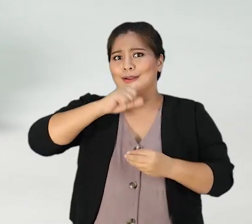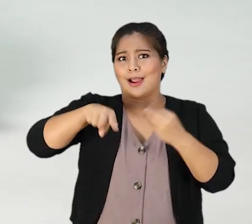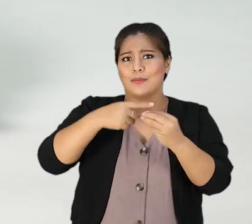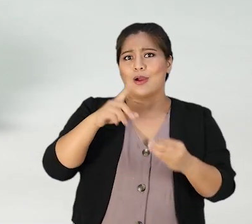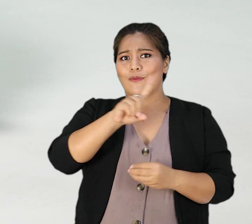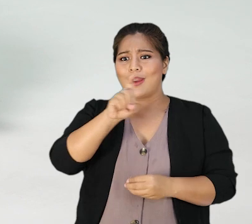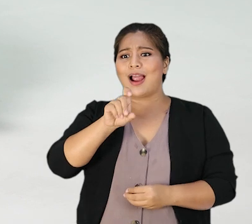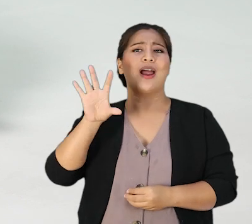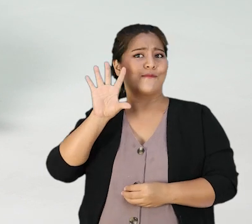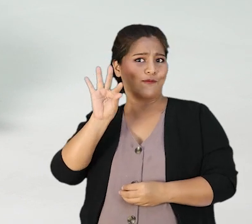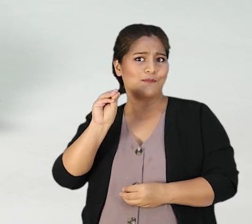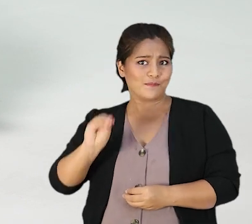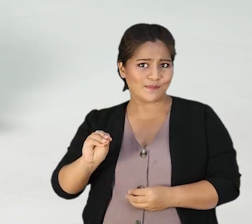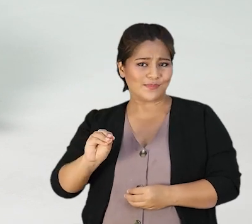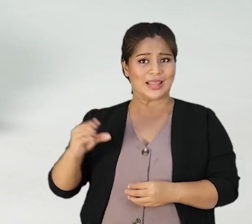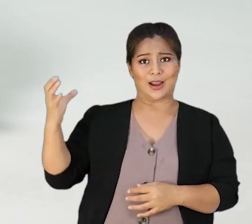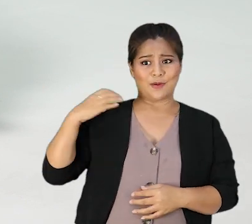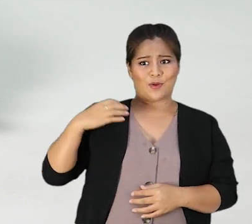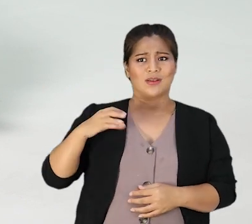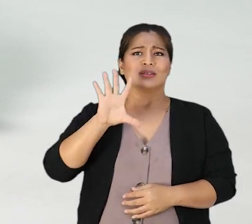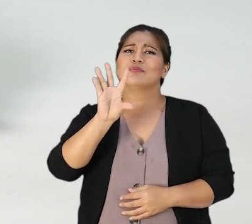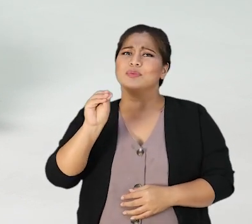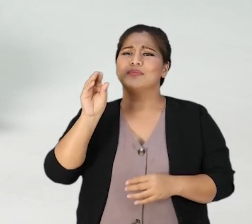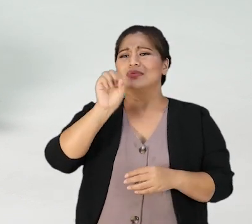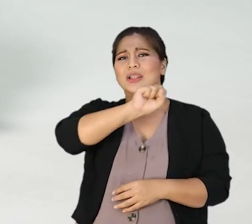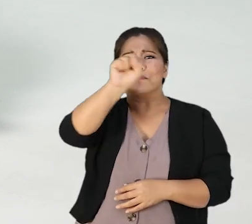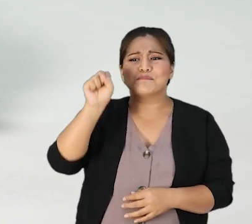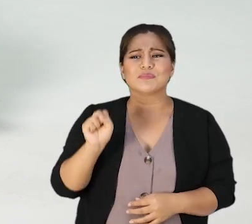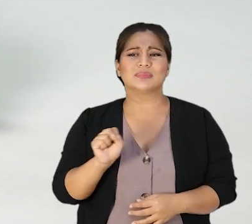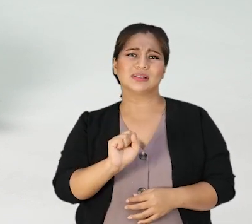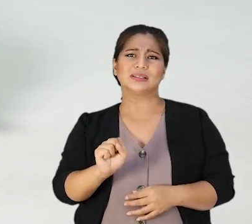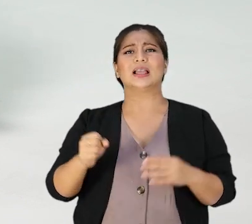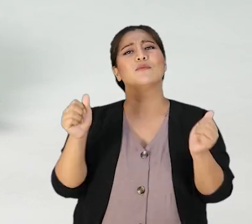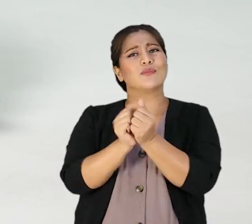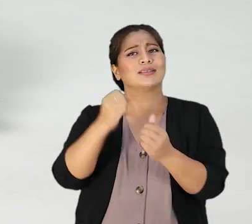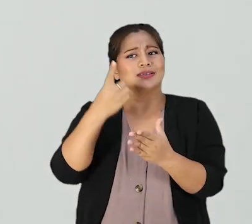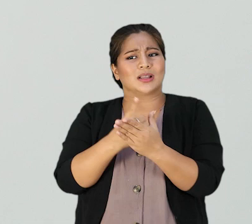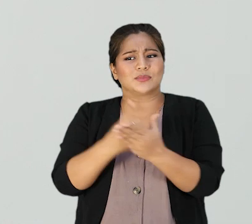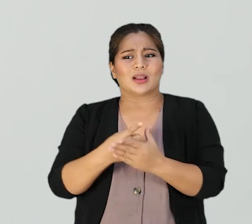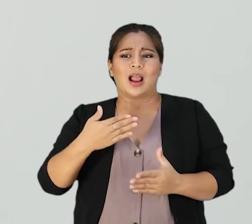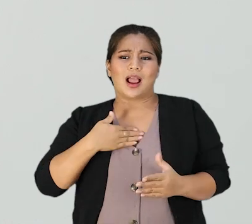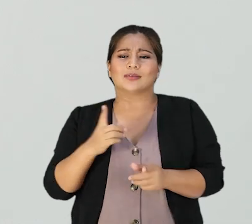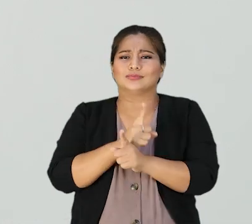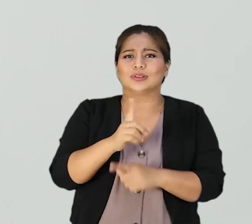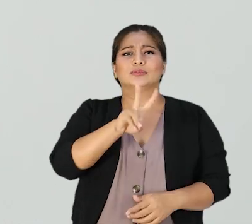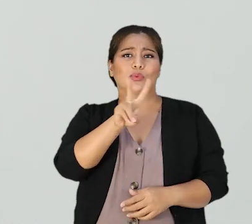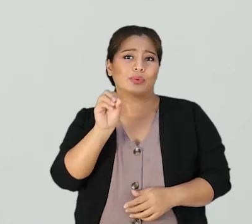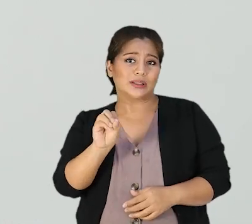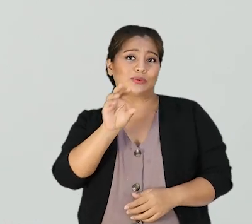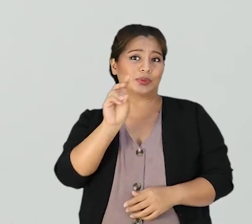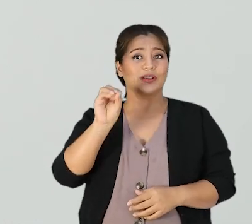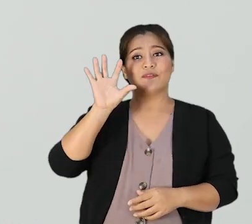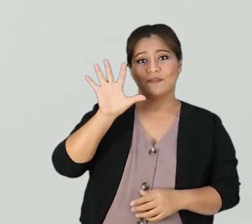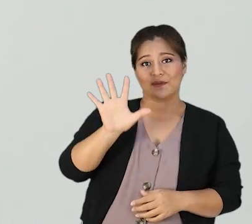Currently, Lao Pride Inc. has about 150 employees. 15% of workers are persons with a disability. Our main mission